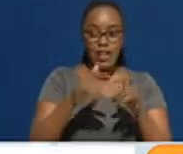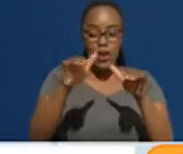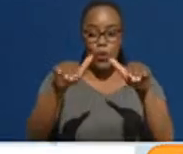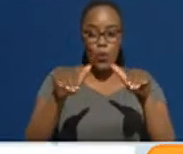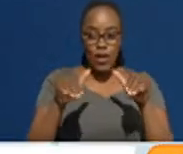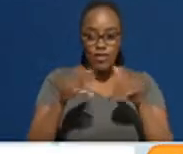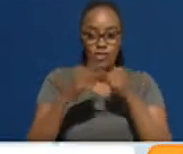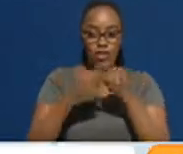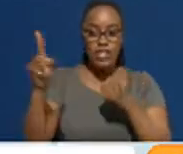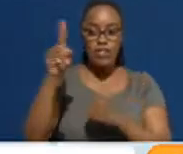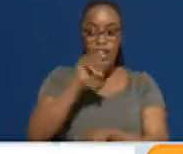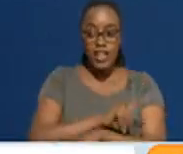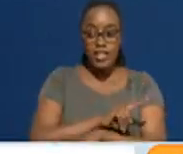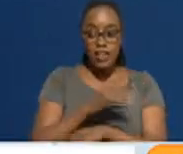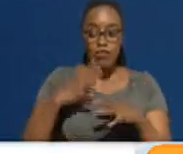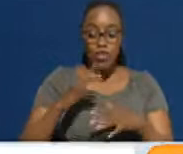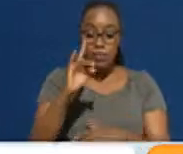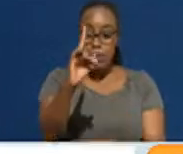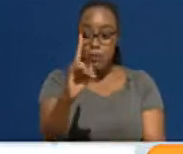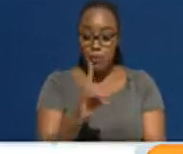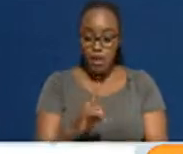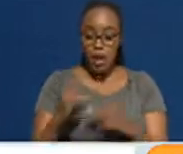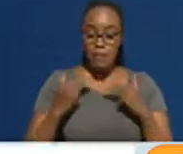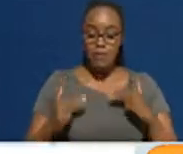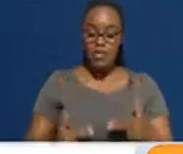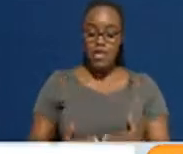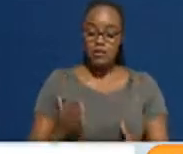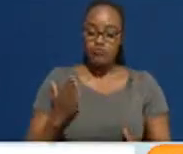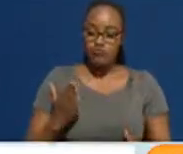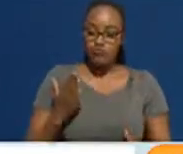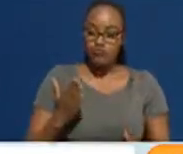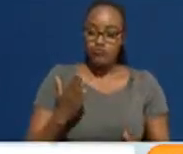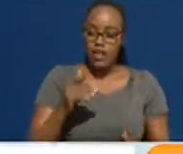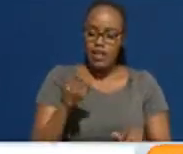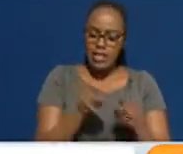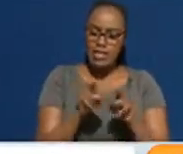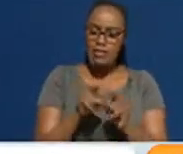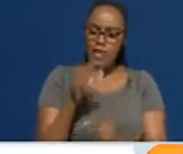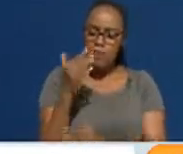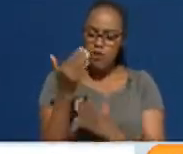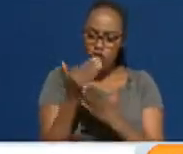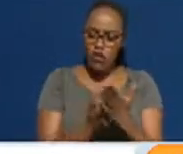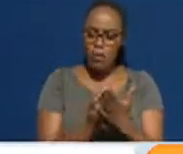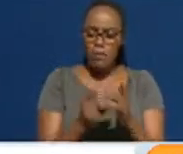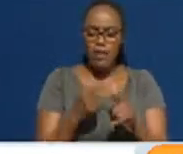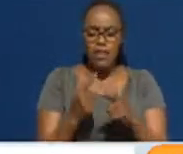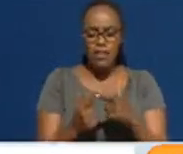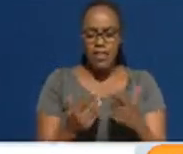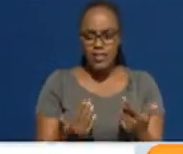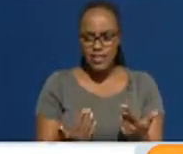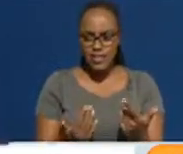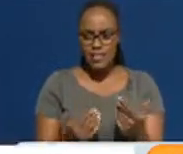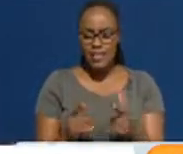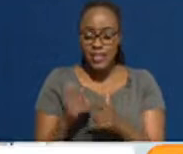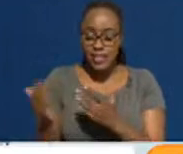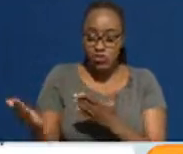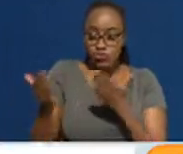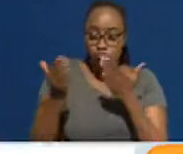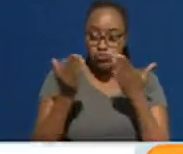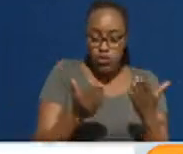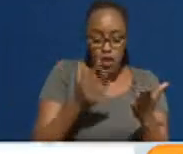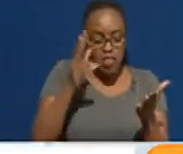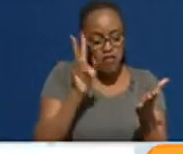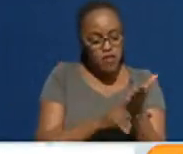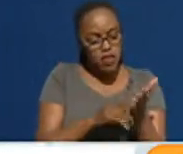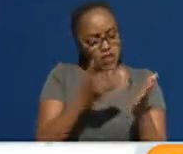those 7 days... for those people to come physically with the same form and then, you know, bring it. Then you verify